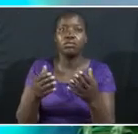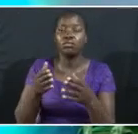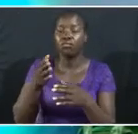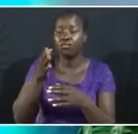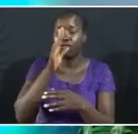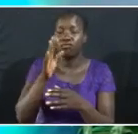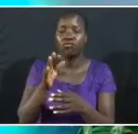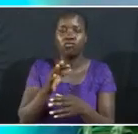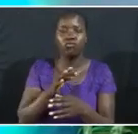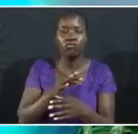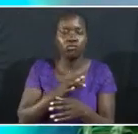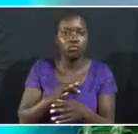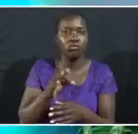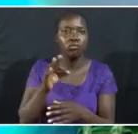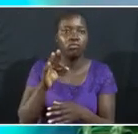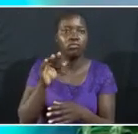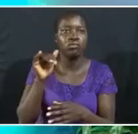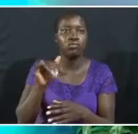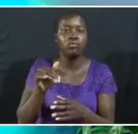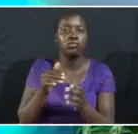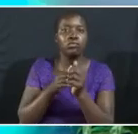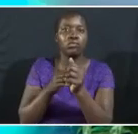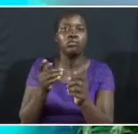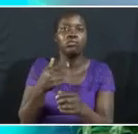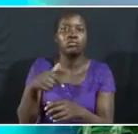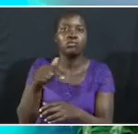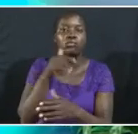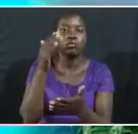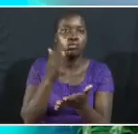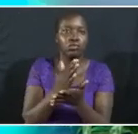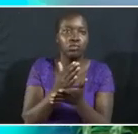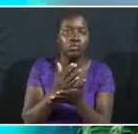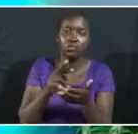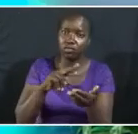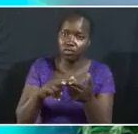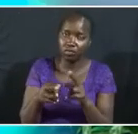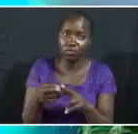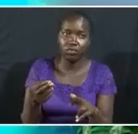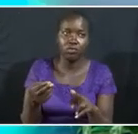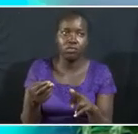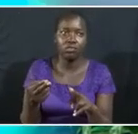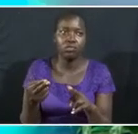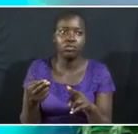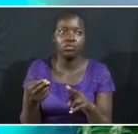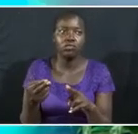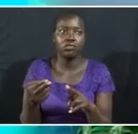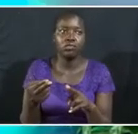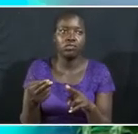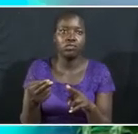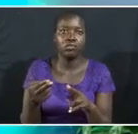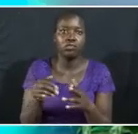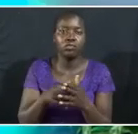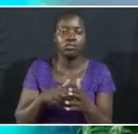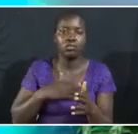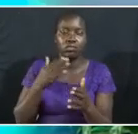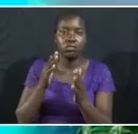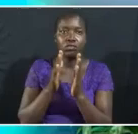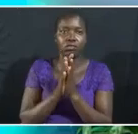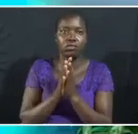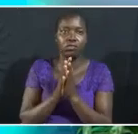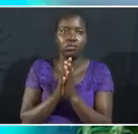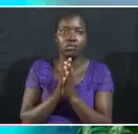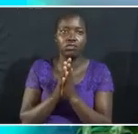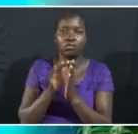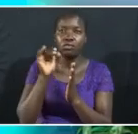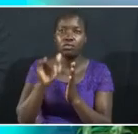sorrow, that will lead us to true repentance. That's my prayer